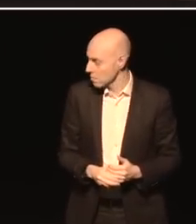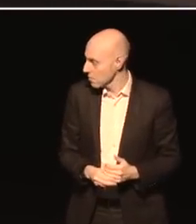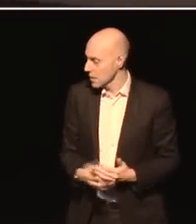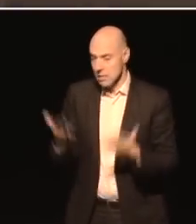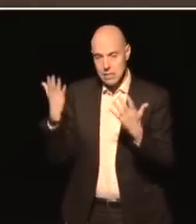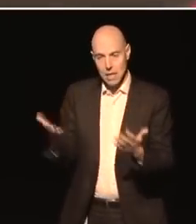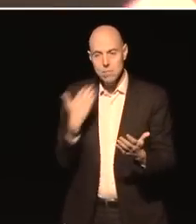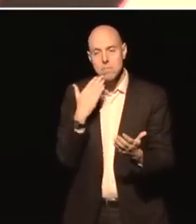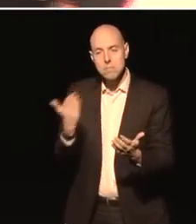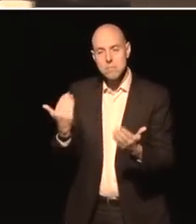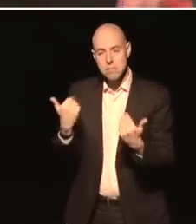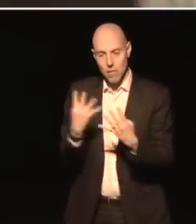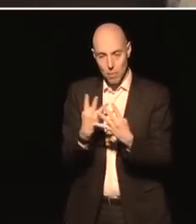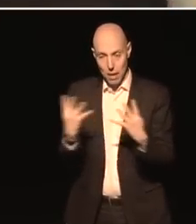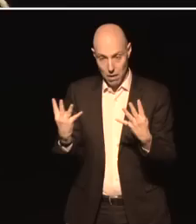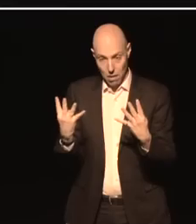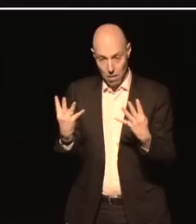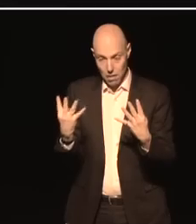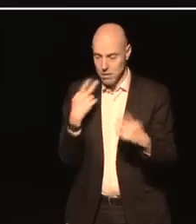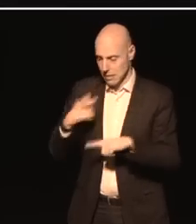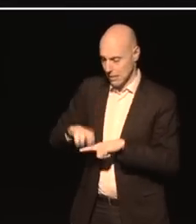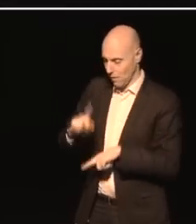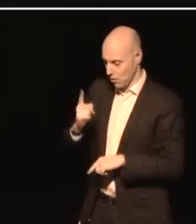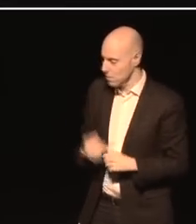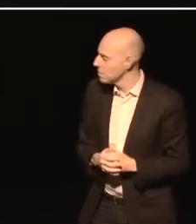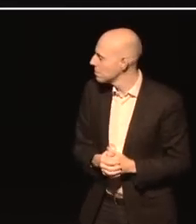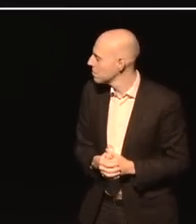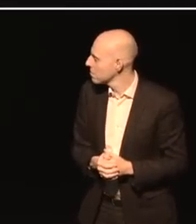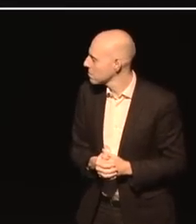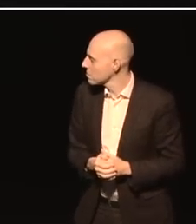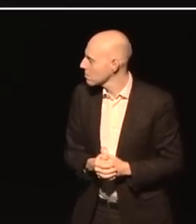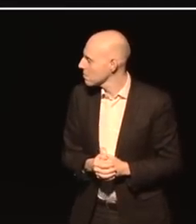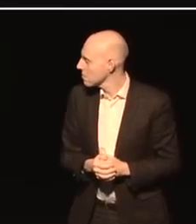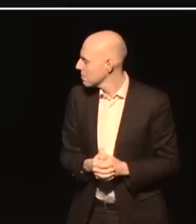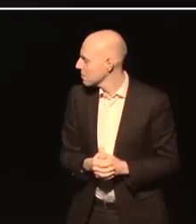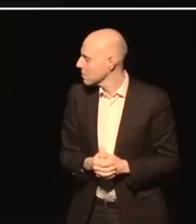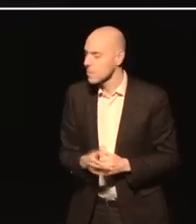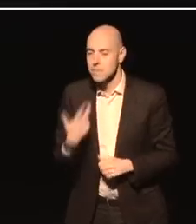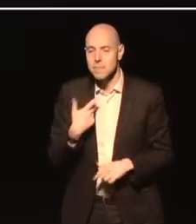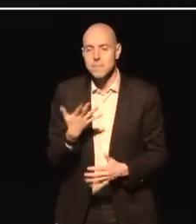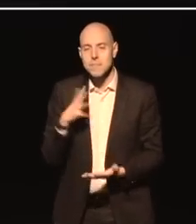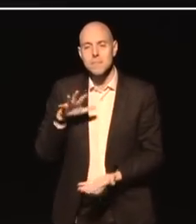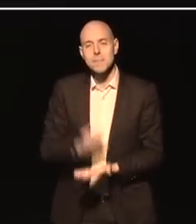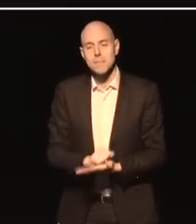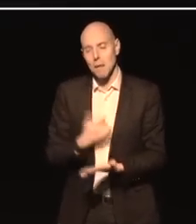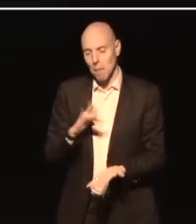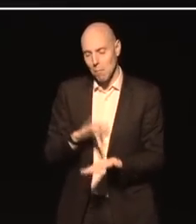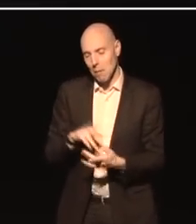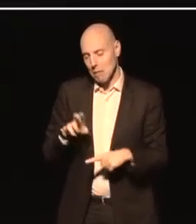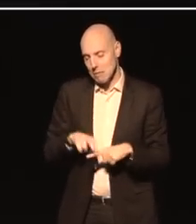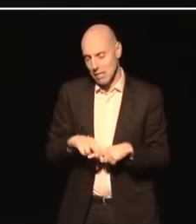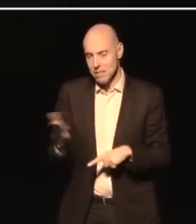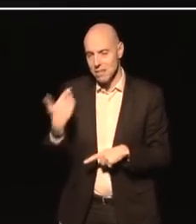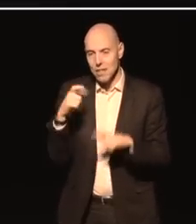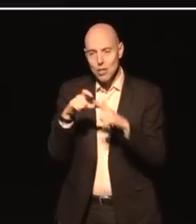welcome my panel onto the stage. I'm going to sit down first, Bags, the middle seat. I'd like to invite Dawn